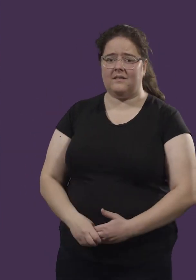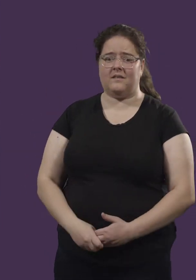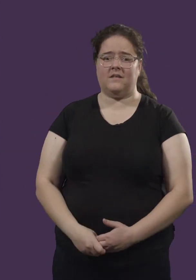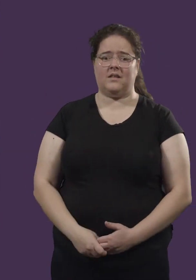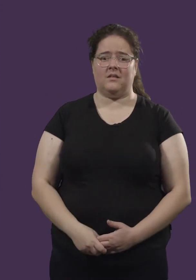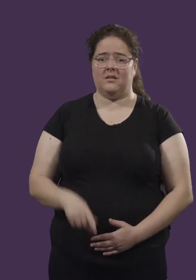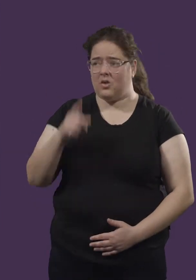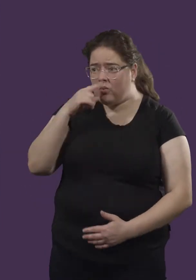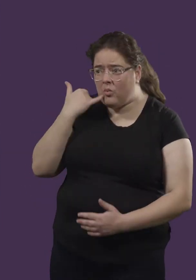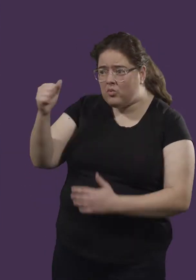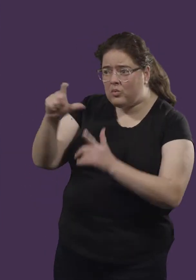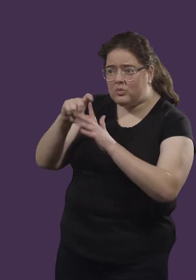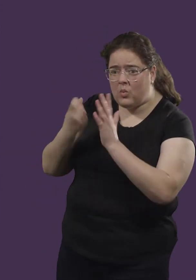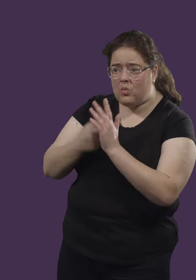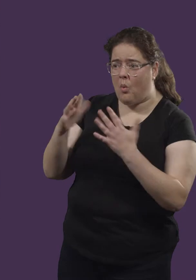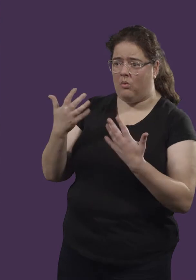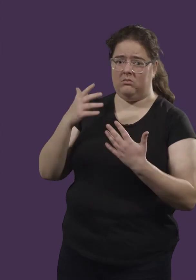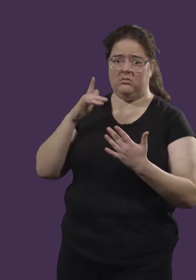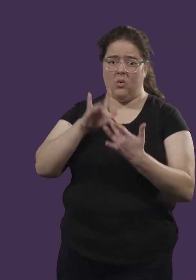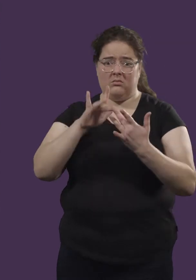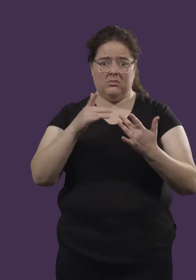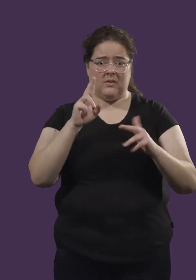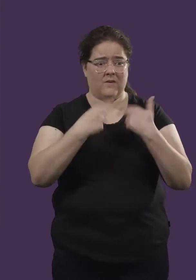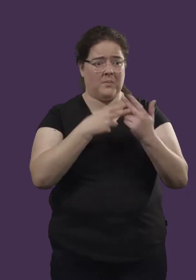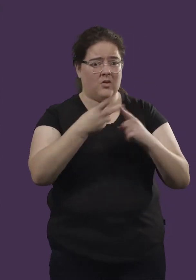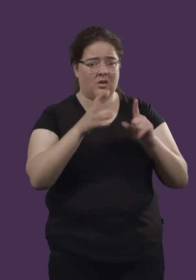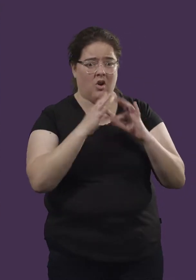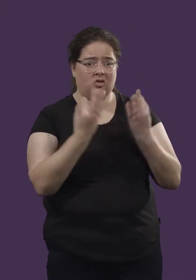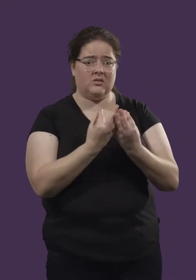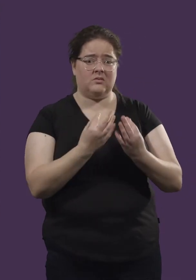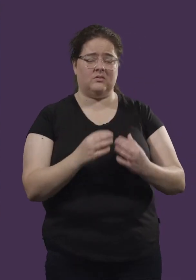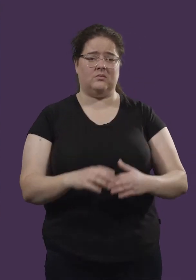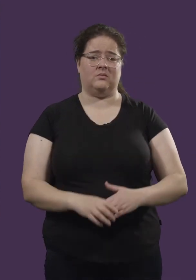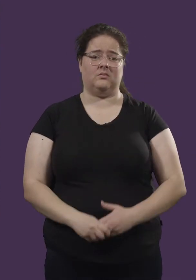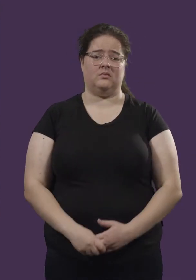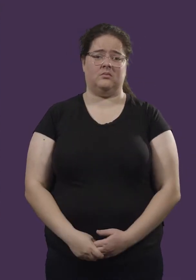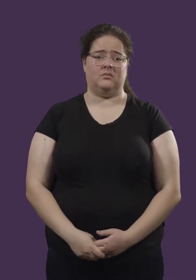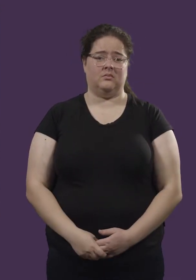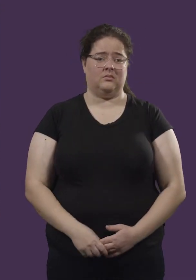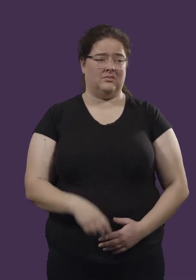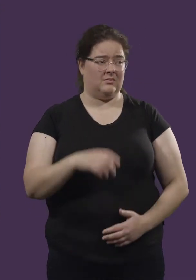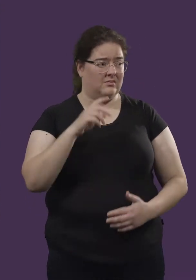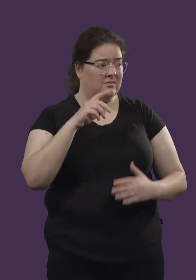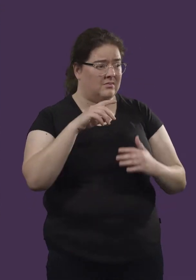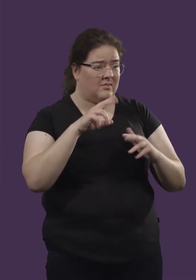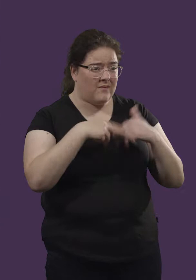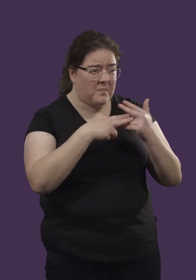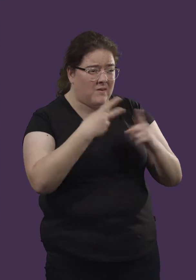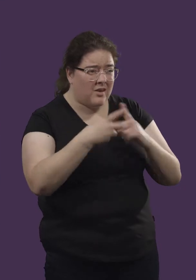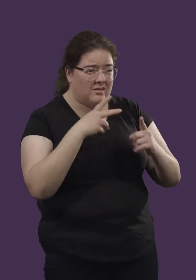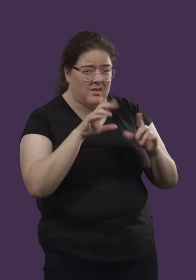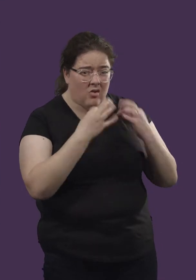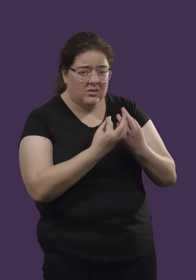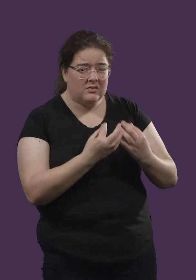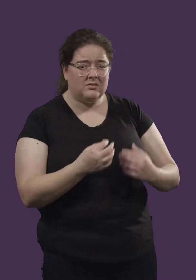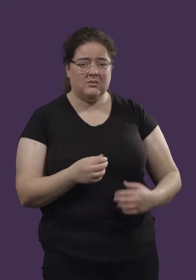You could try your GP or 1800-RESPECT. The domestic violence hotline.